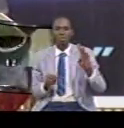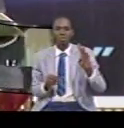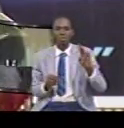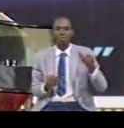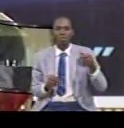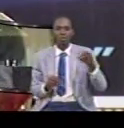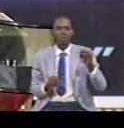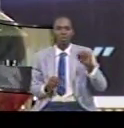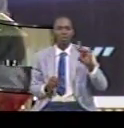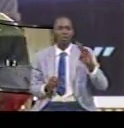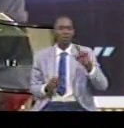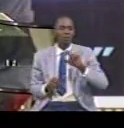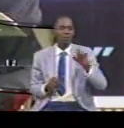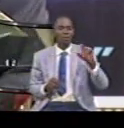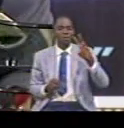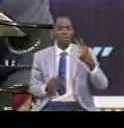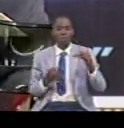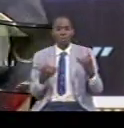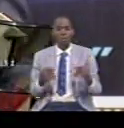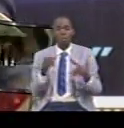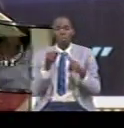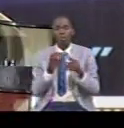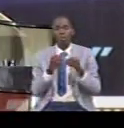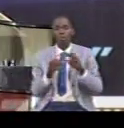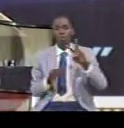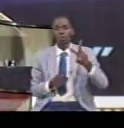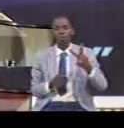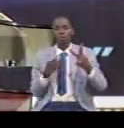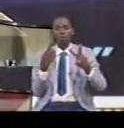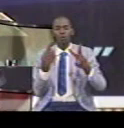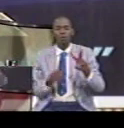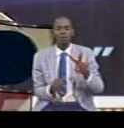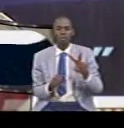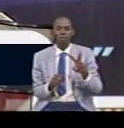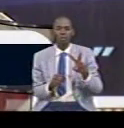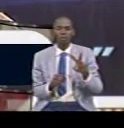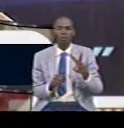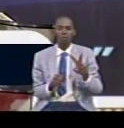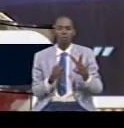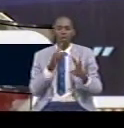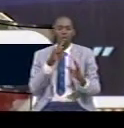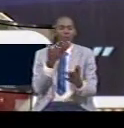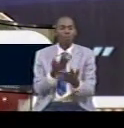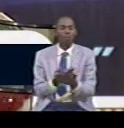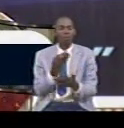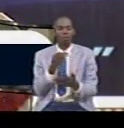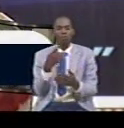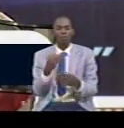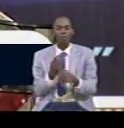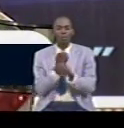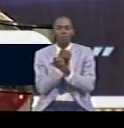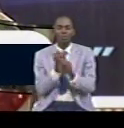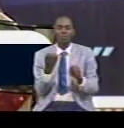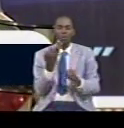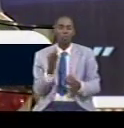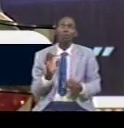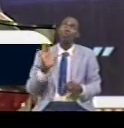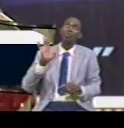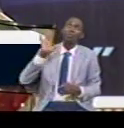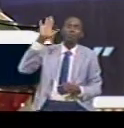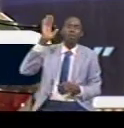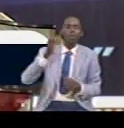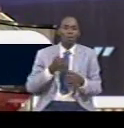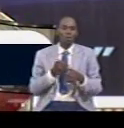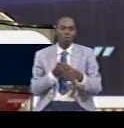I'm reading from verse 6. Now, point number 2, the proof of the salvation of his followers. The